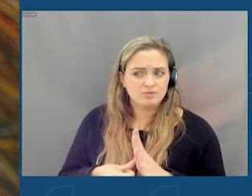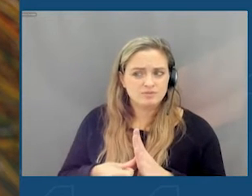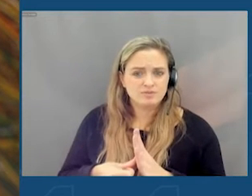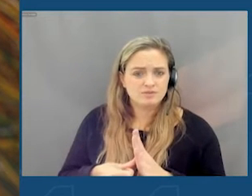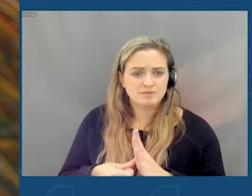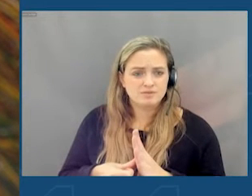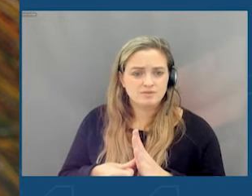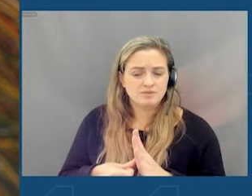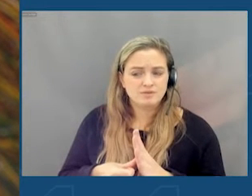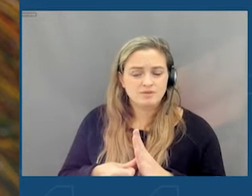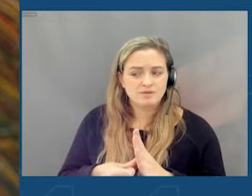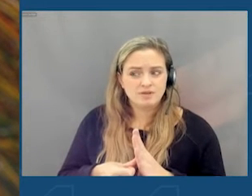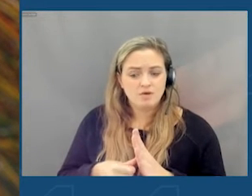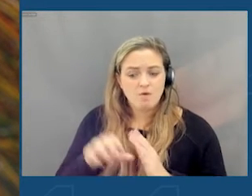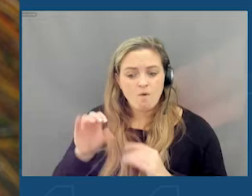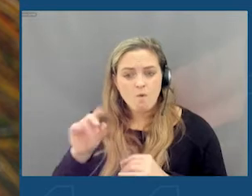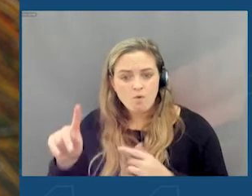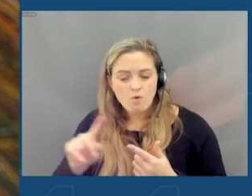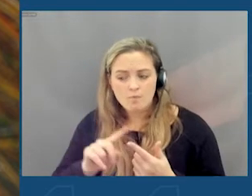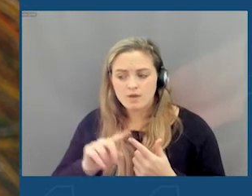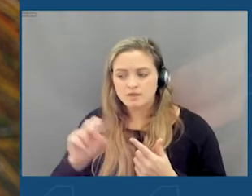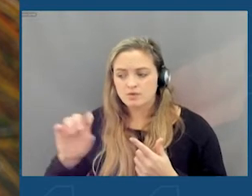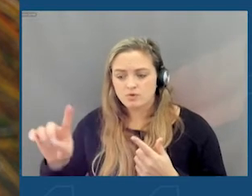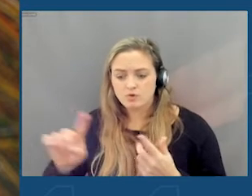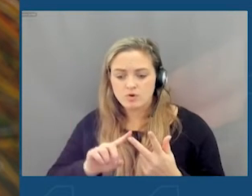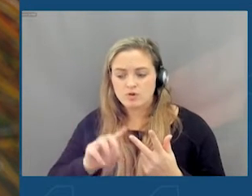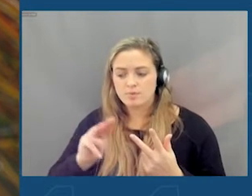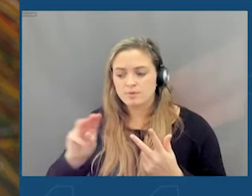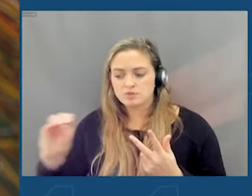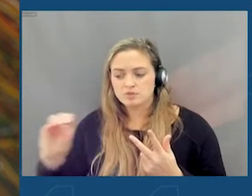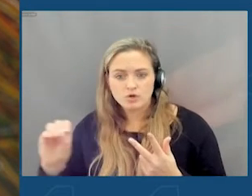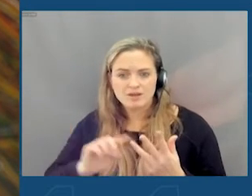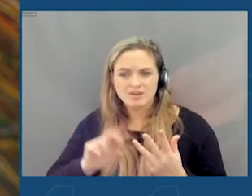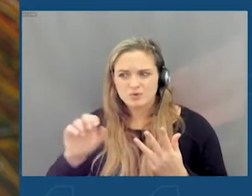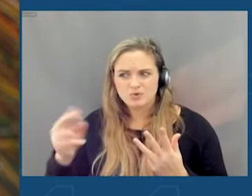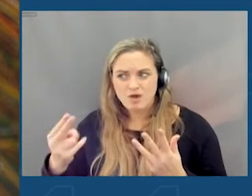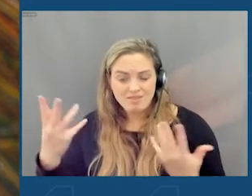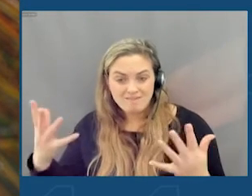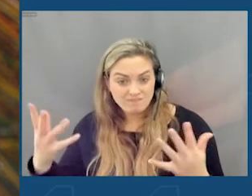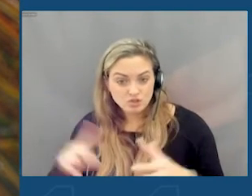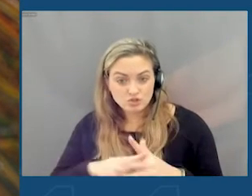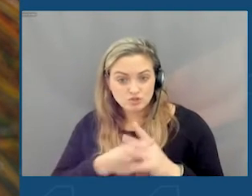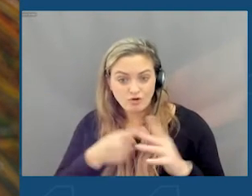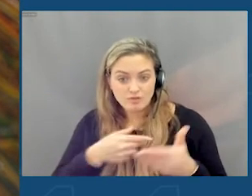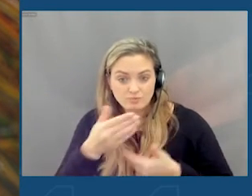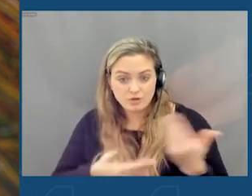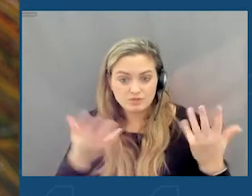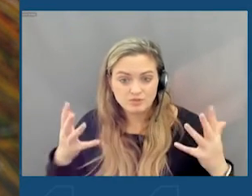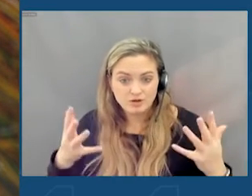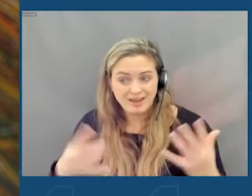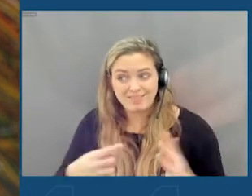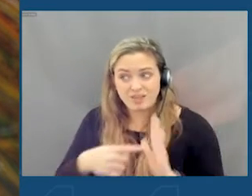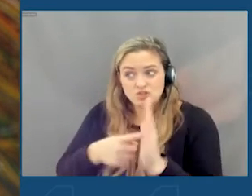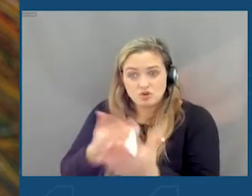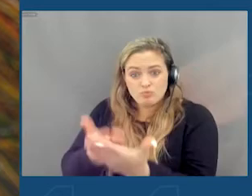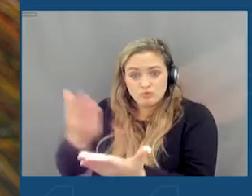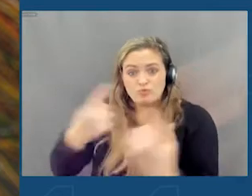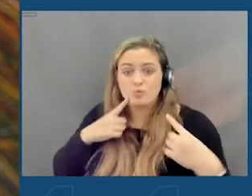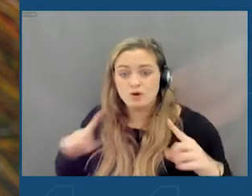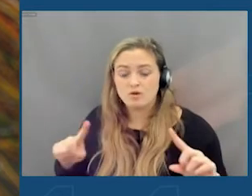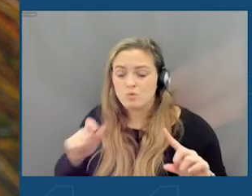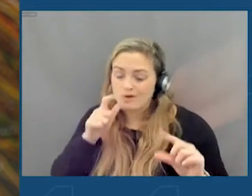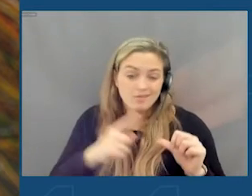states like Oklahoma, South Dakota, Missouri, Utah. They're way ahead of us on this, and they're showing that it works. We're not the